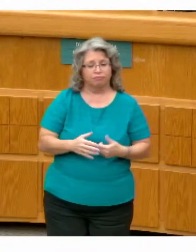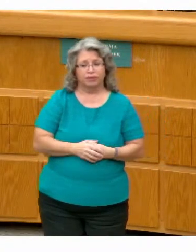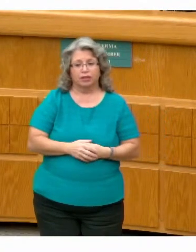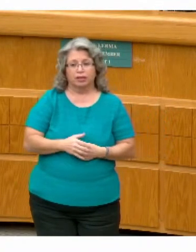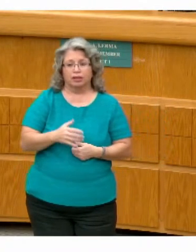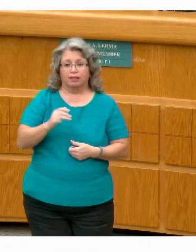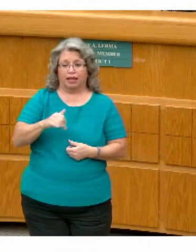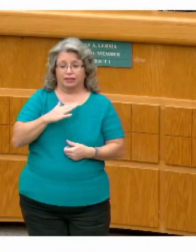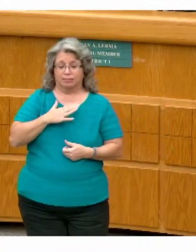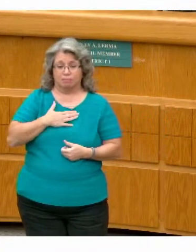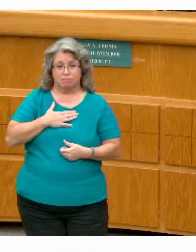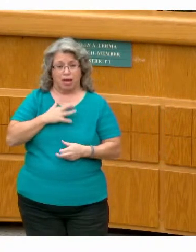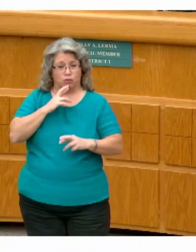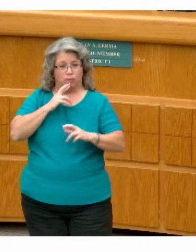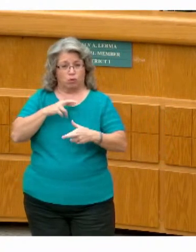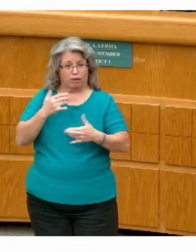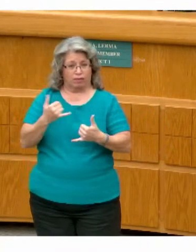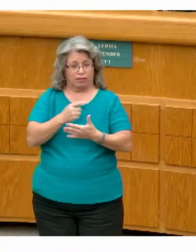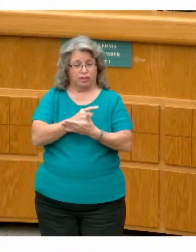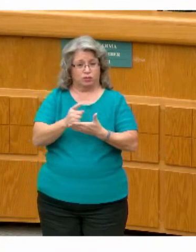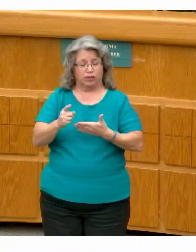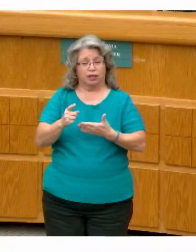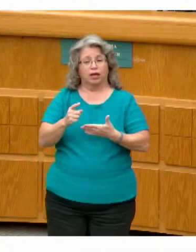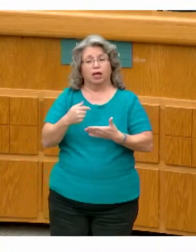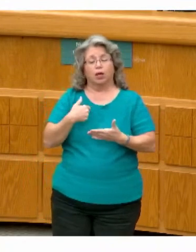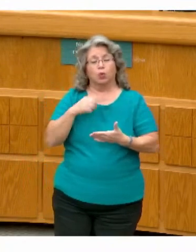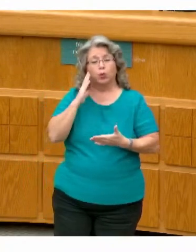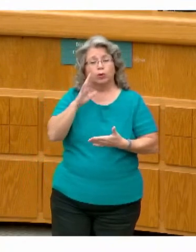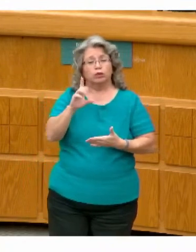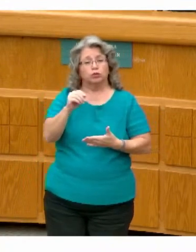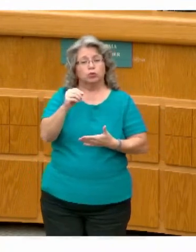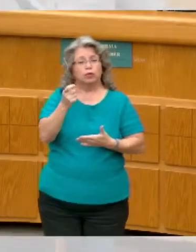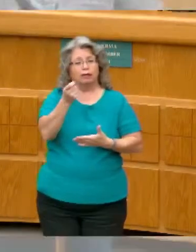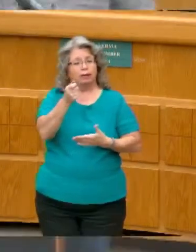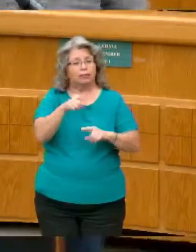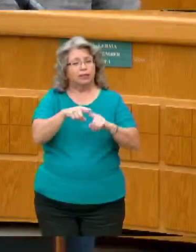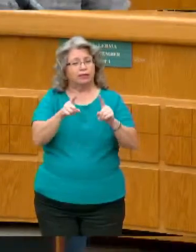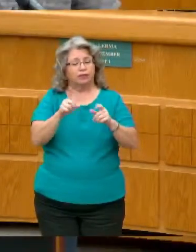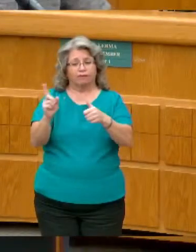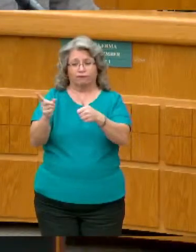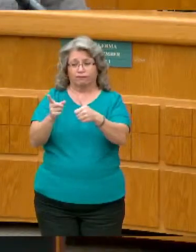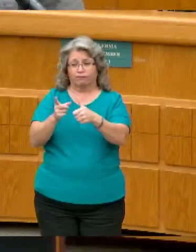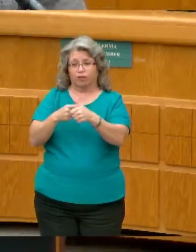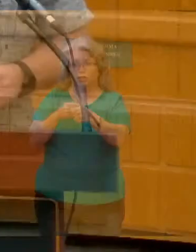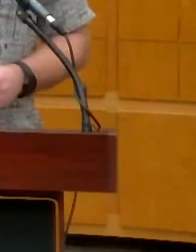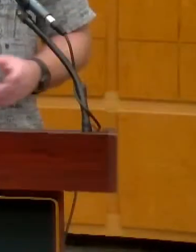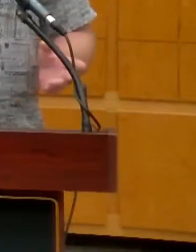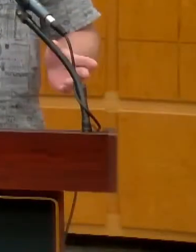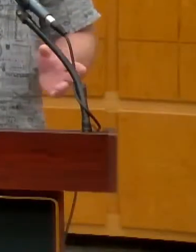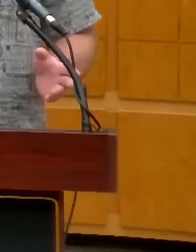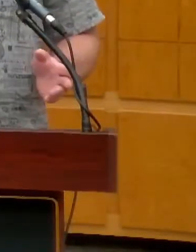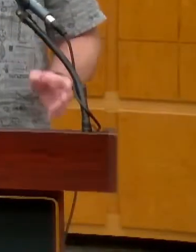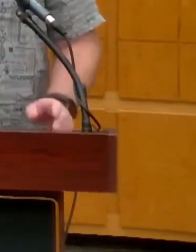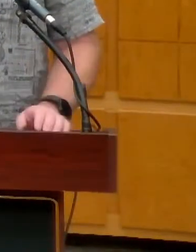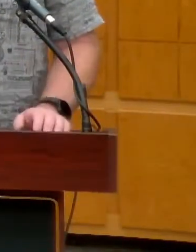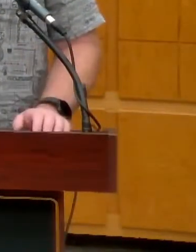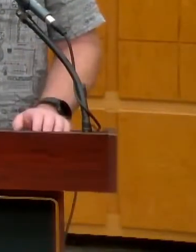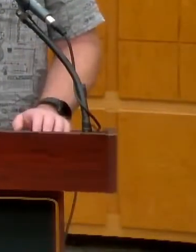different, where first we're going to take any questions, and then we'll go to a translation. So are there any